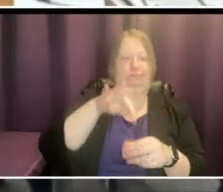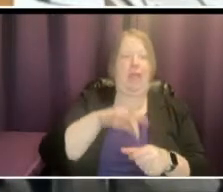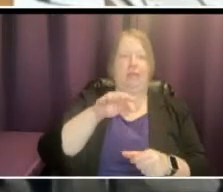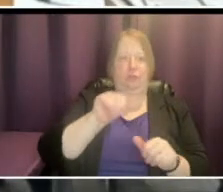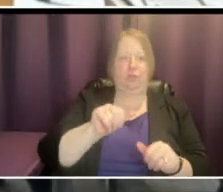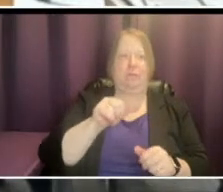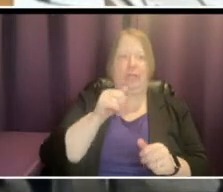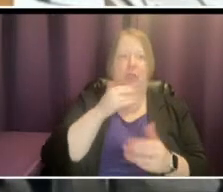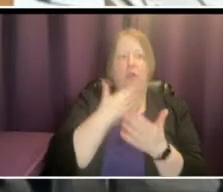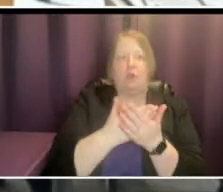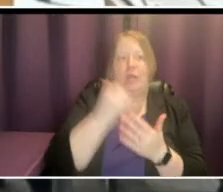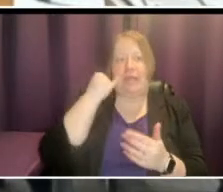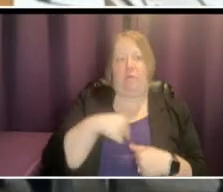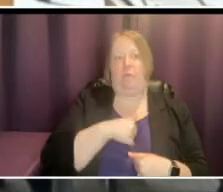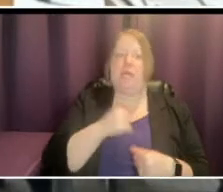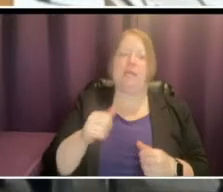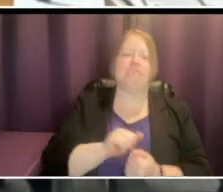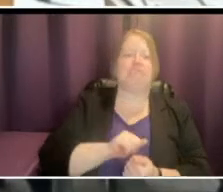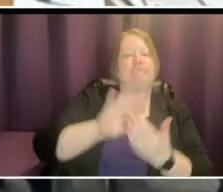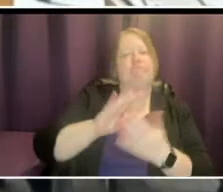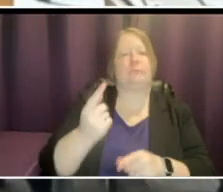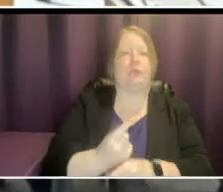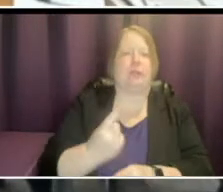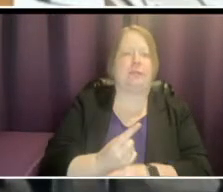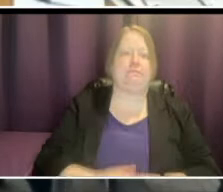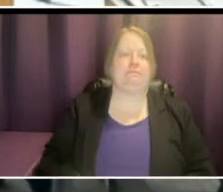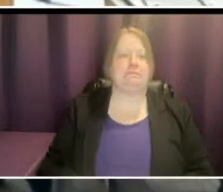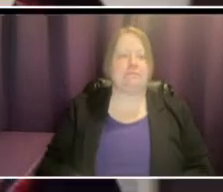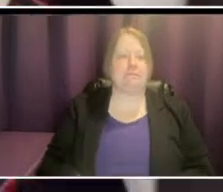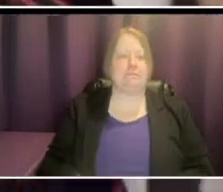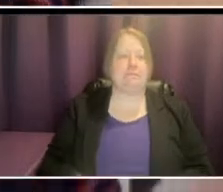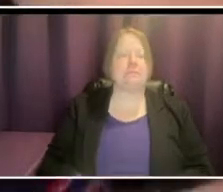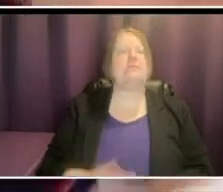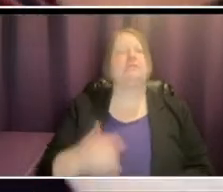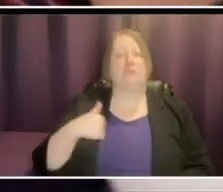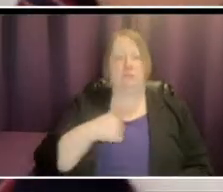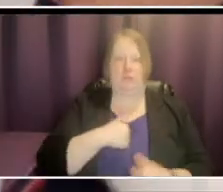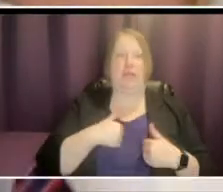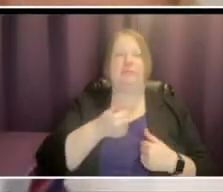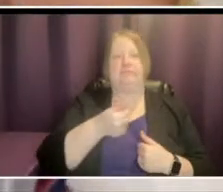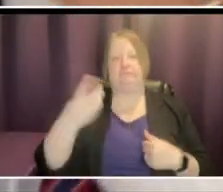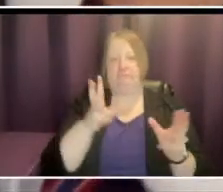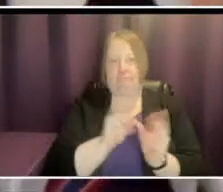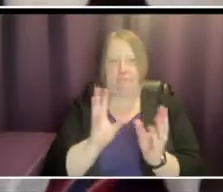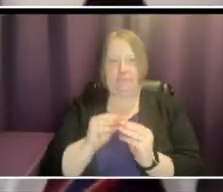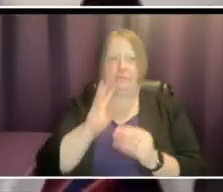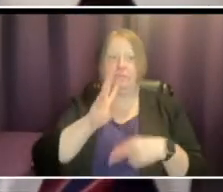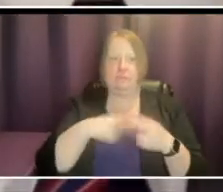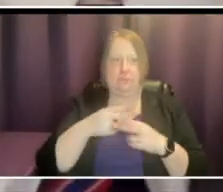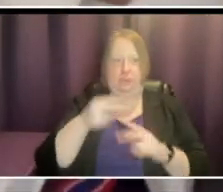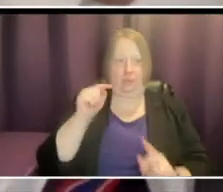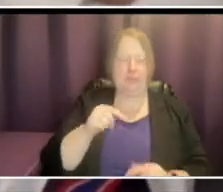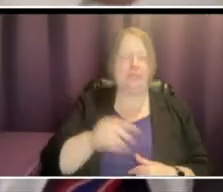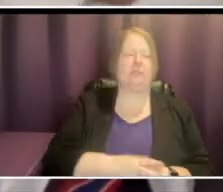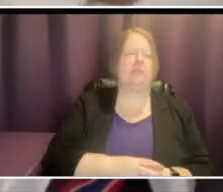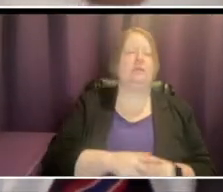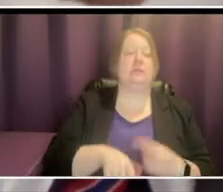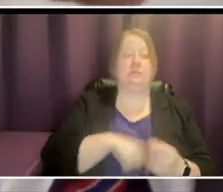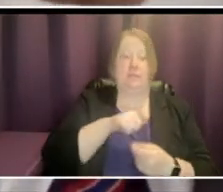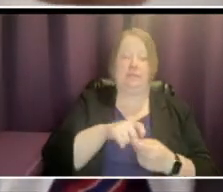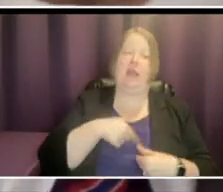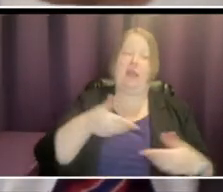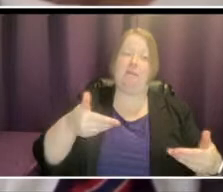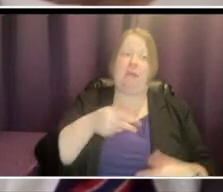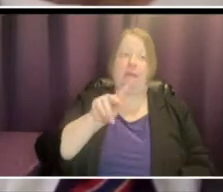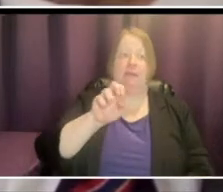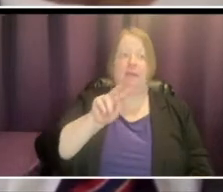meeting that was had in particular. I invited Kevin McCarthy